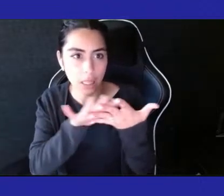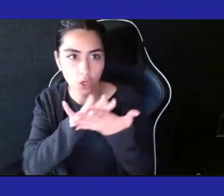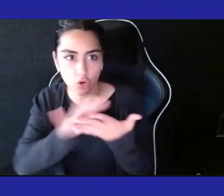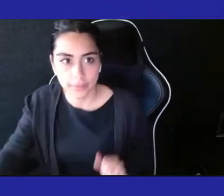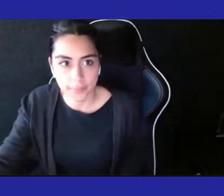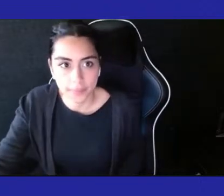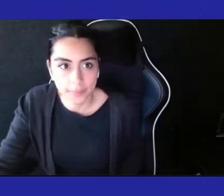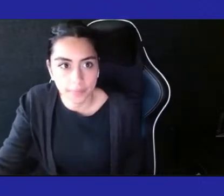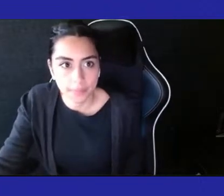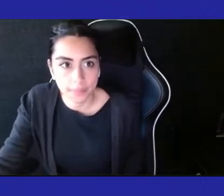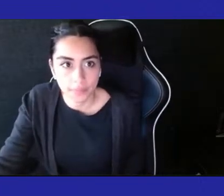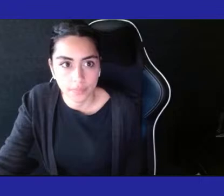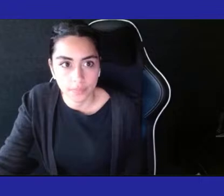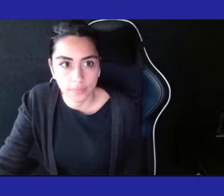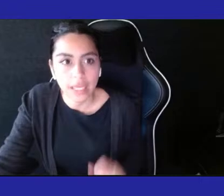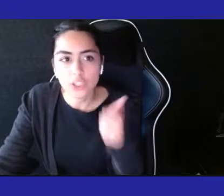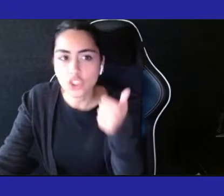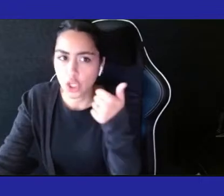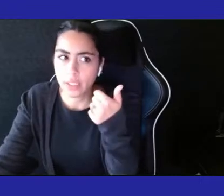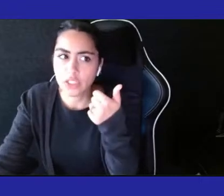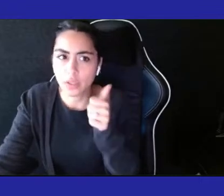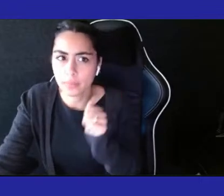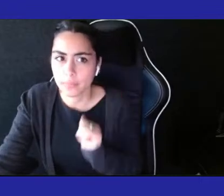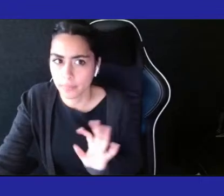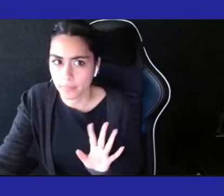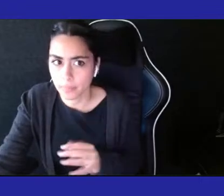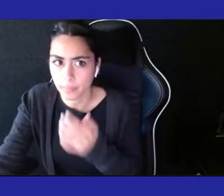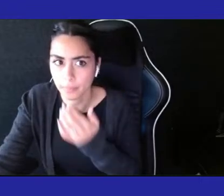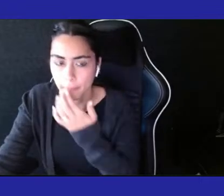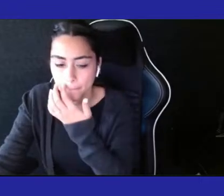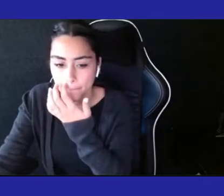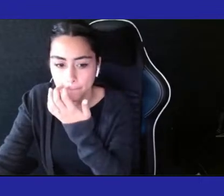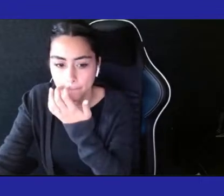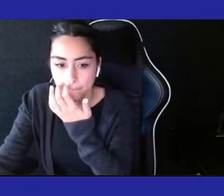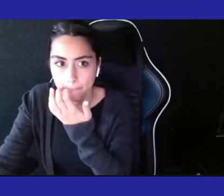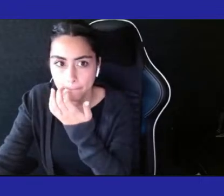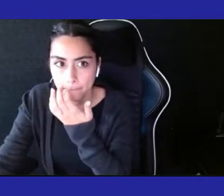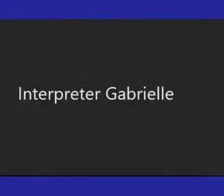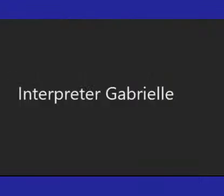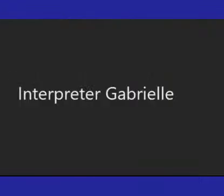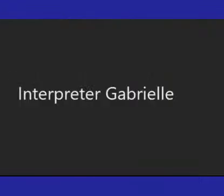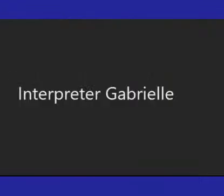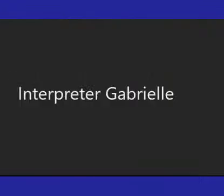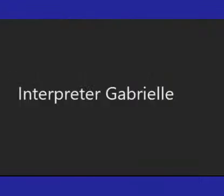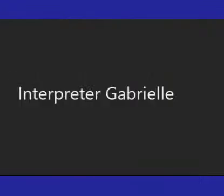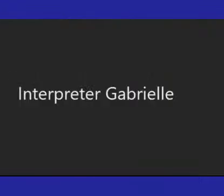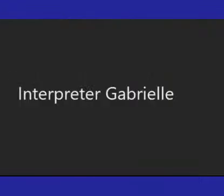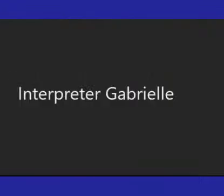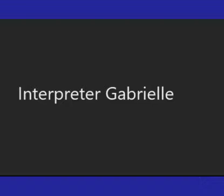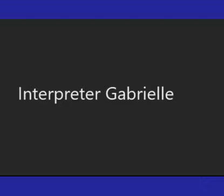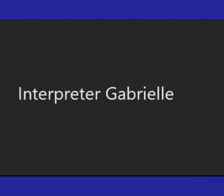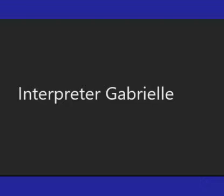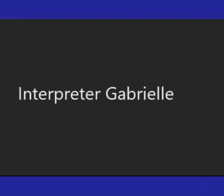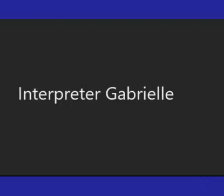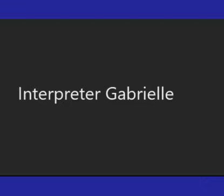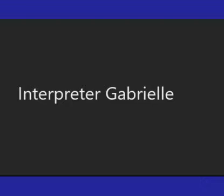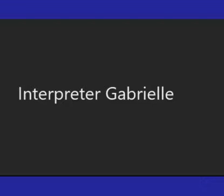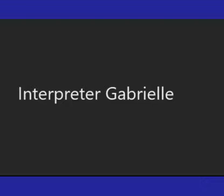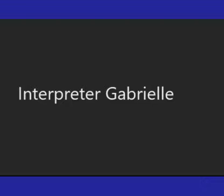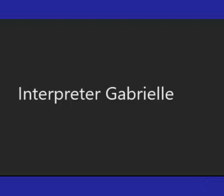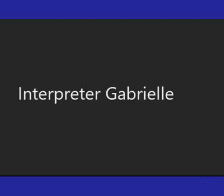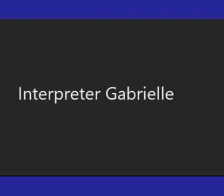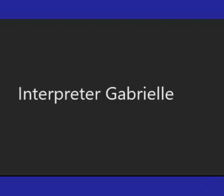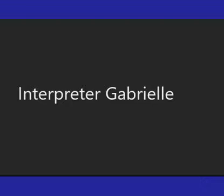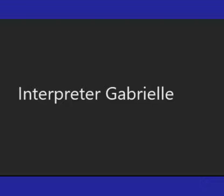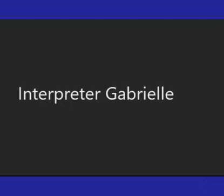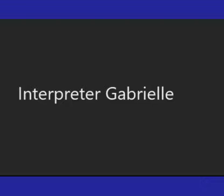would have been. But what better, about but I after thought having it was fine. experienced it? Yeah, I thought it was fine for what was needed. So I'd say the three big buckets